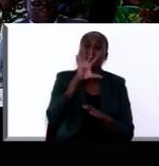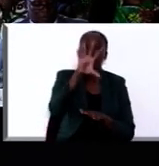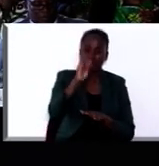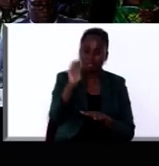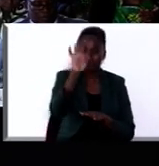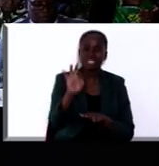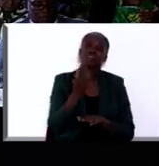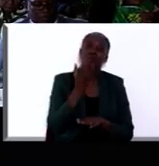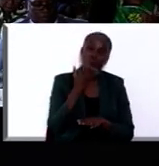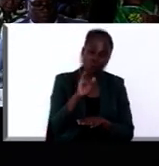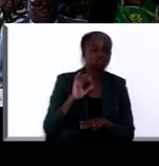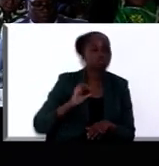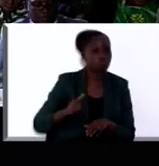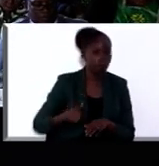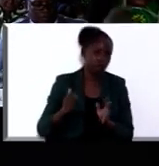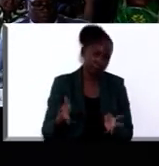those must be women.